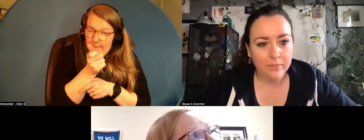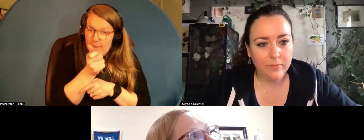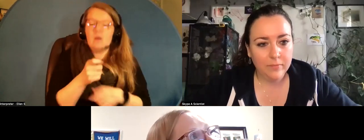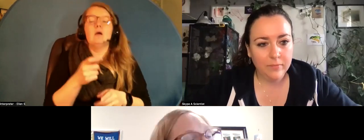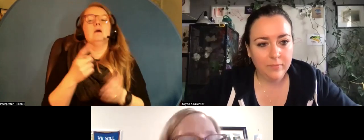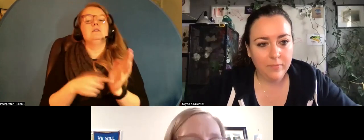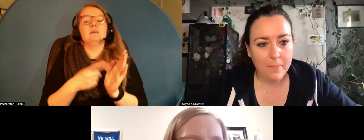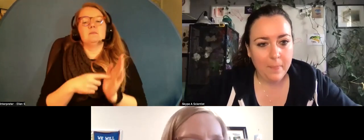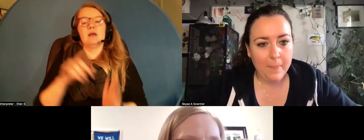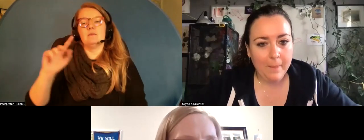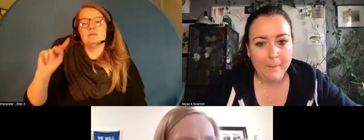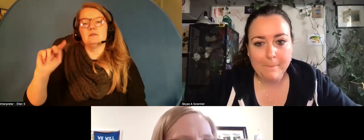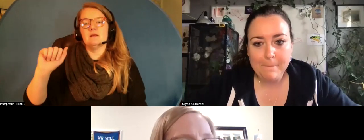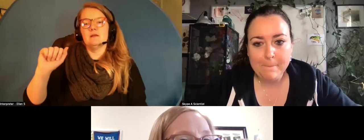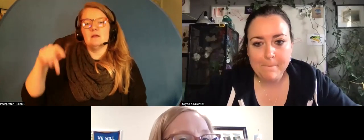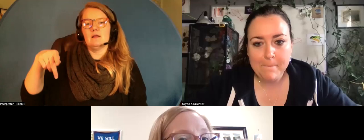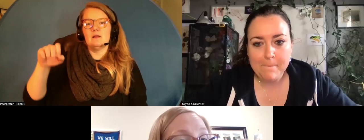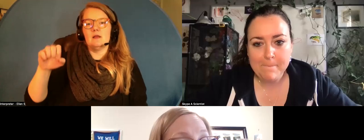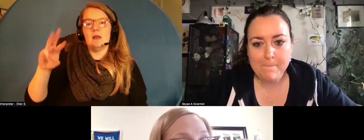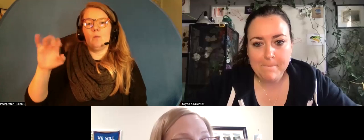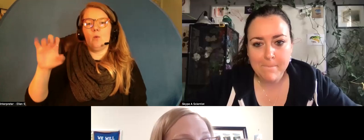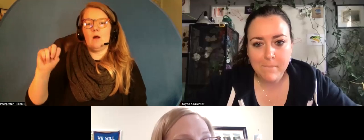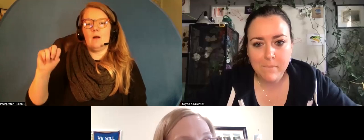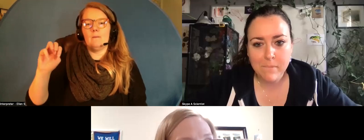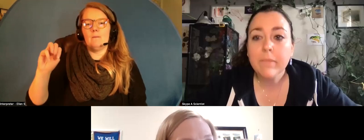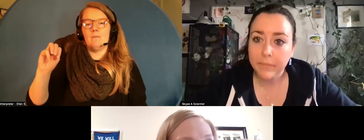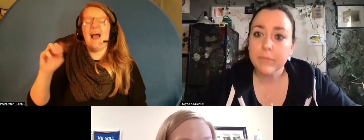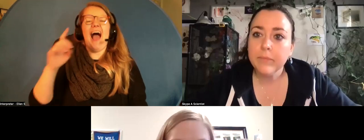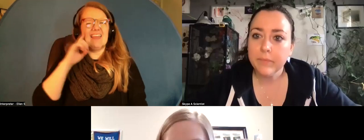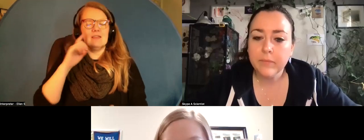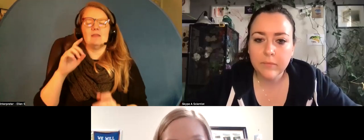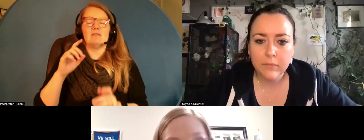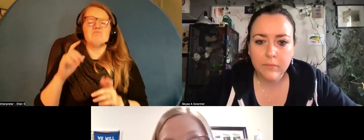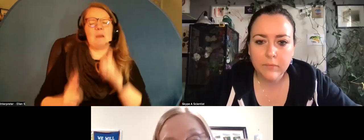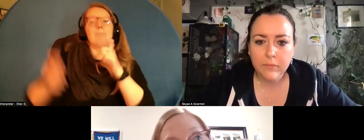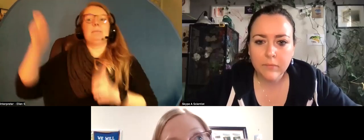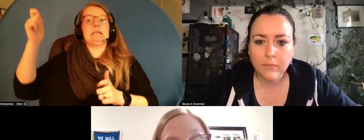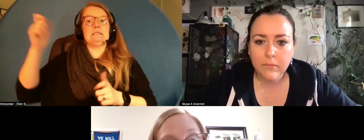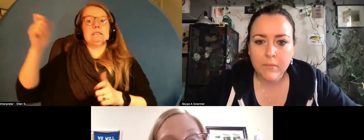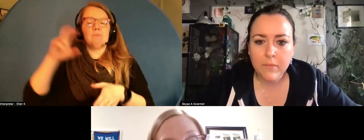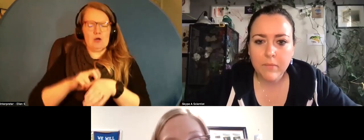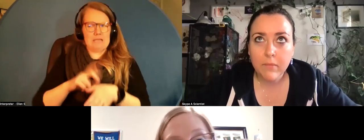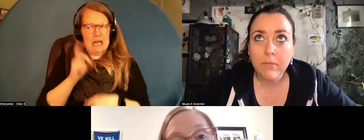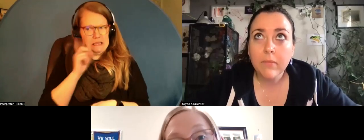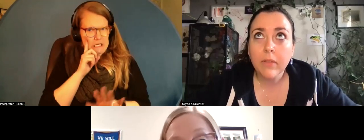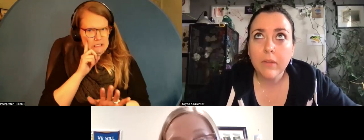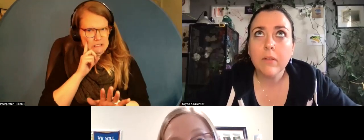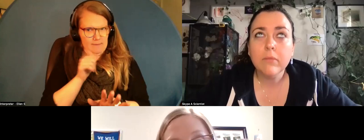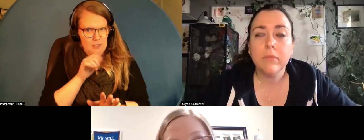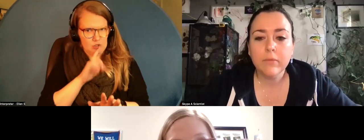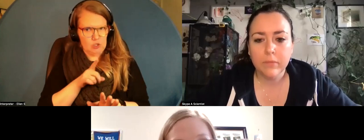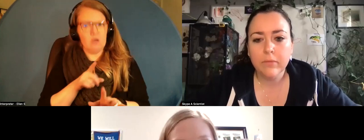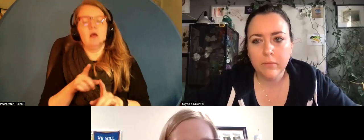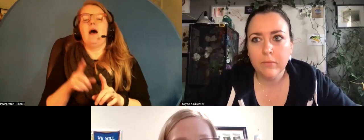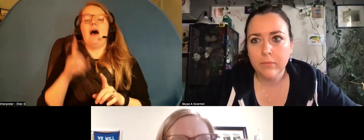which I think tapeworms are probably the largest parasites. Now I might be wrong, but I think some tapeworms